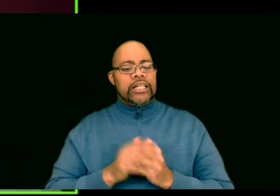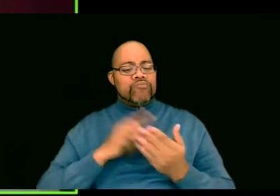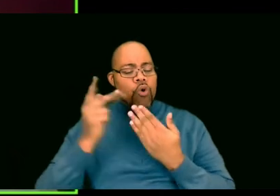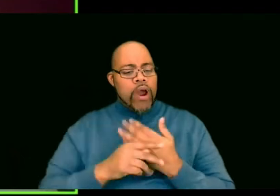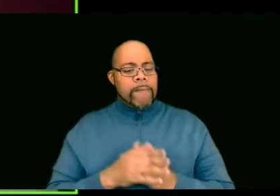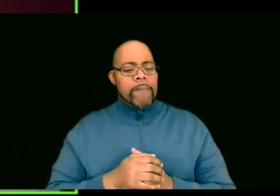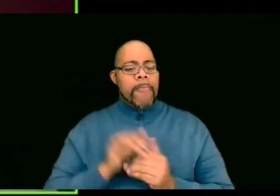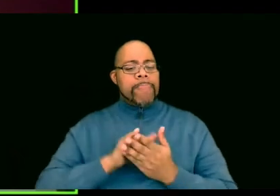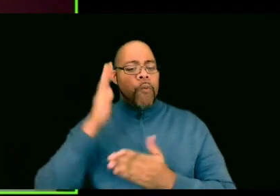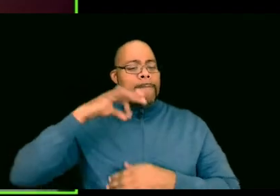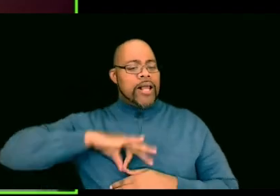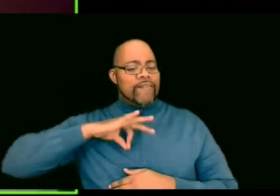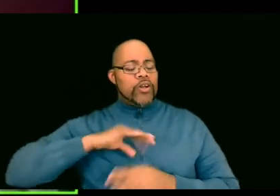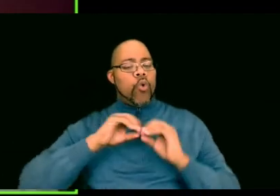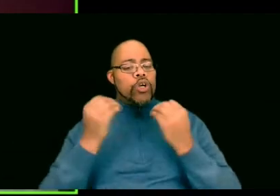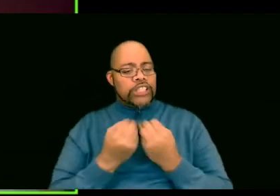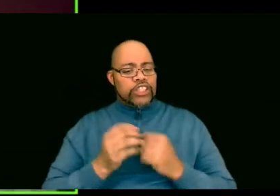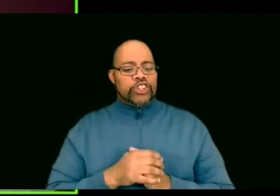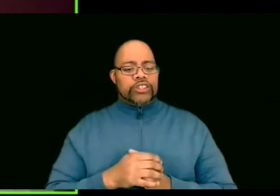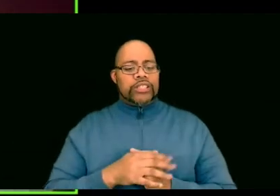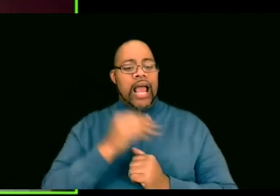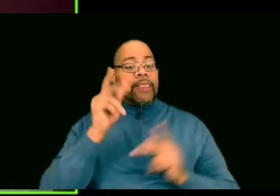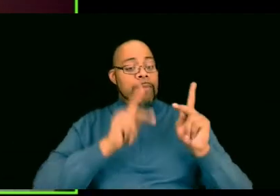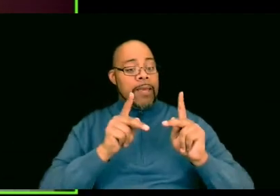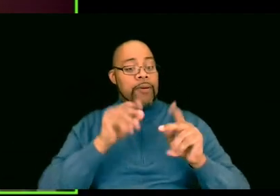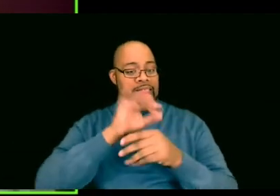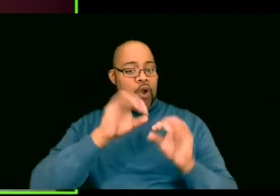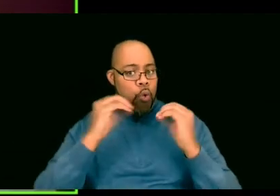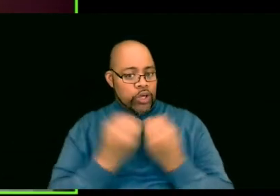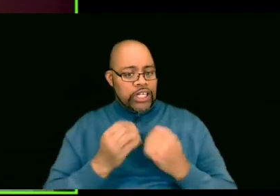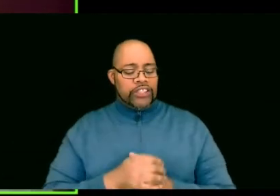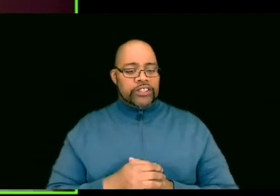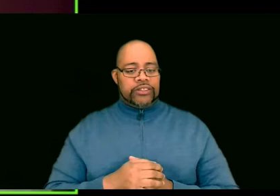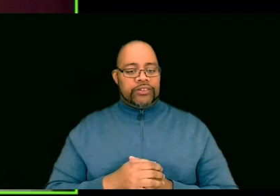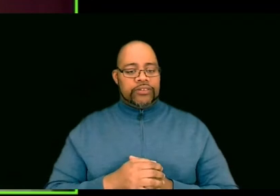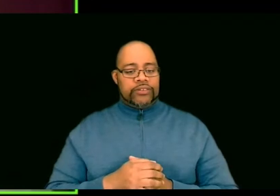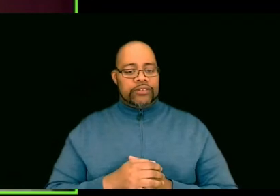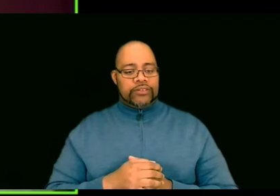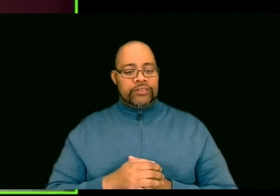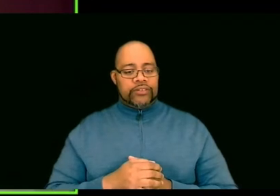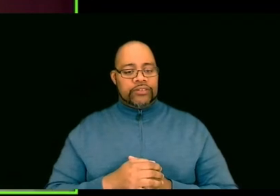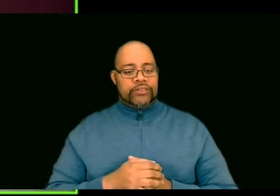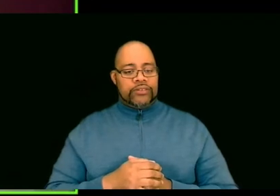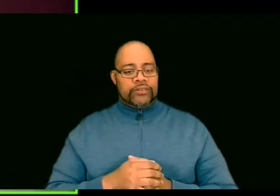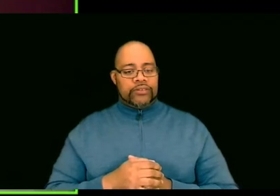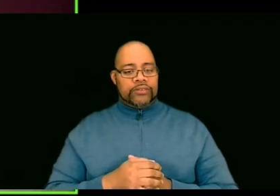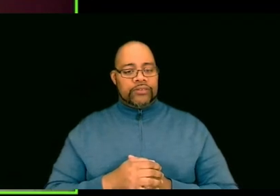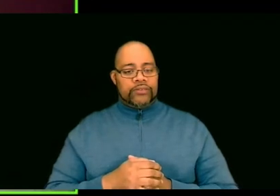diversity initiatives that will benefit an organization and the people of that organization?